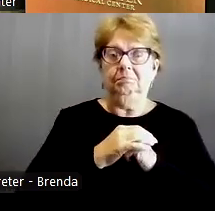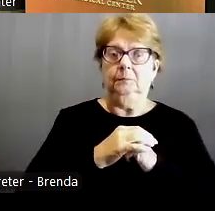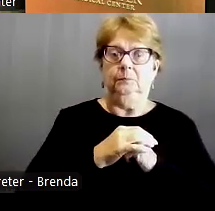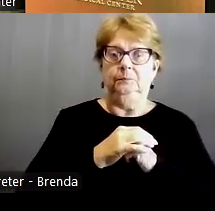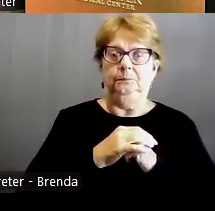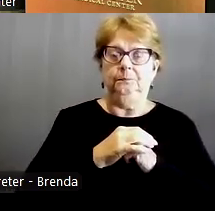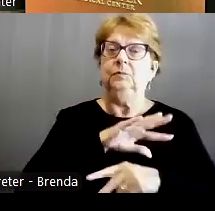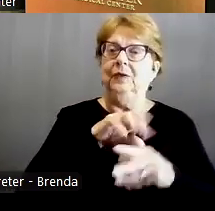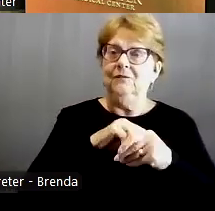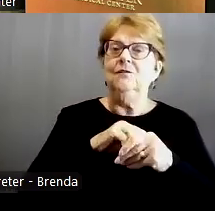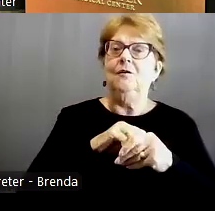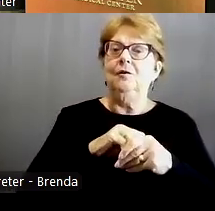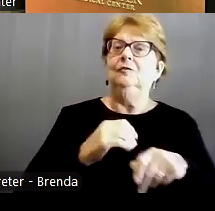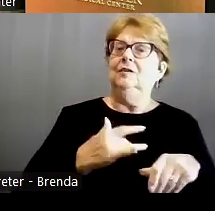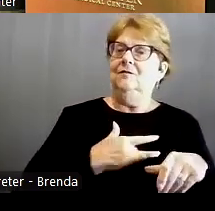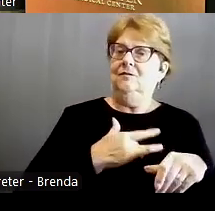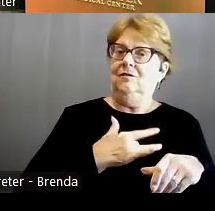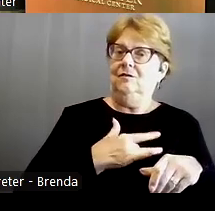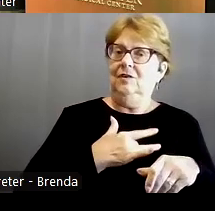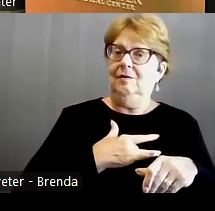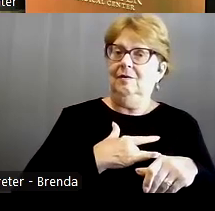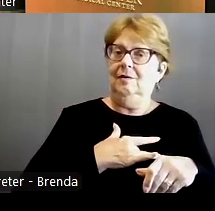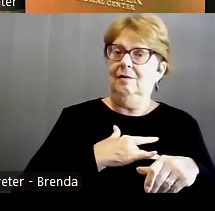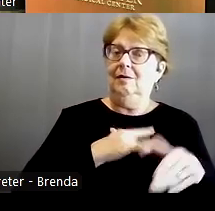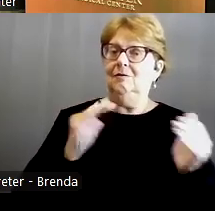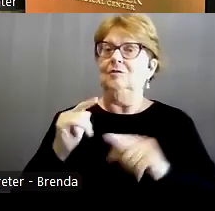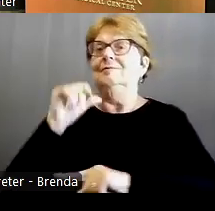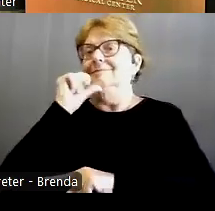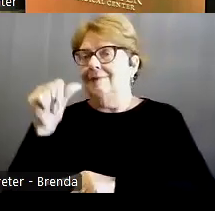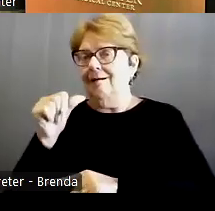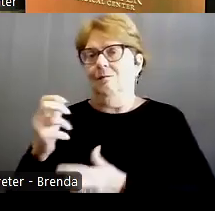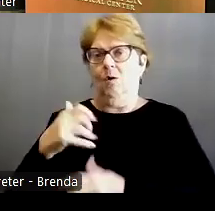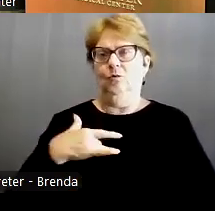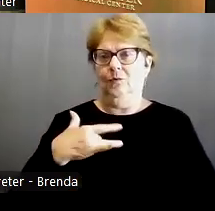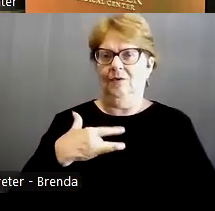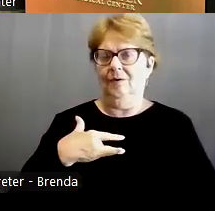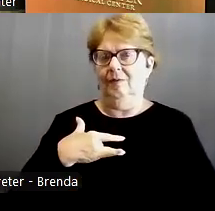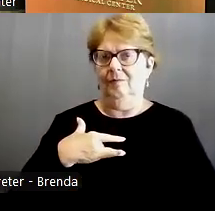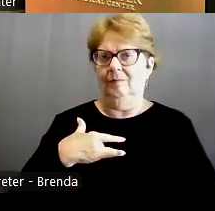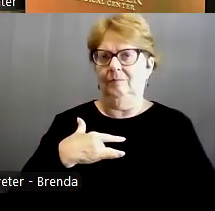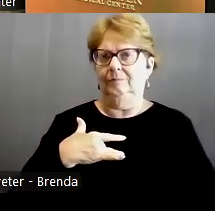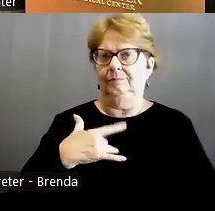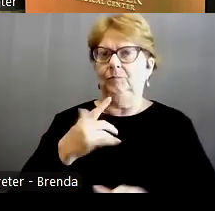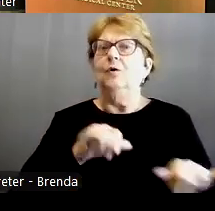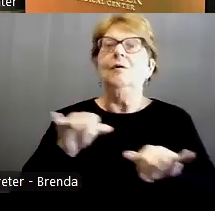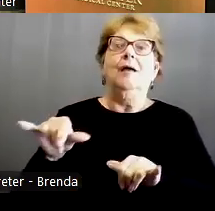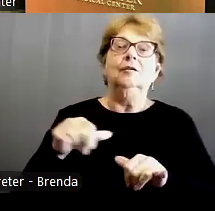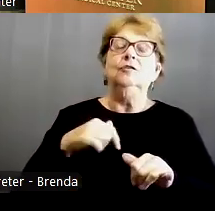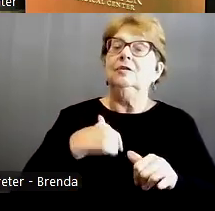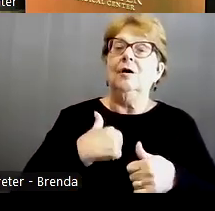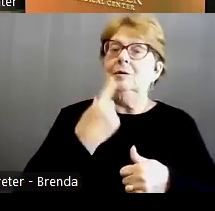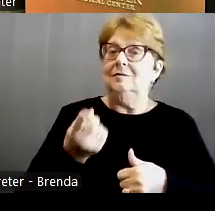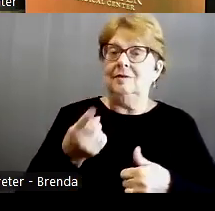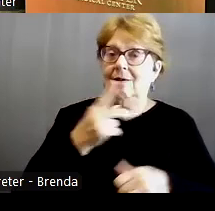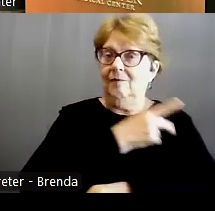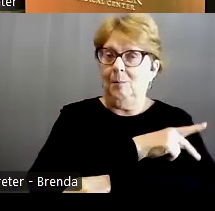It involves feeling versus not wanting to feel it, or an analogy often used with patients on